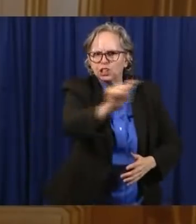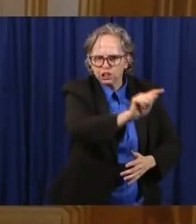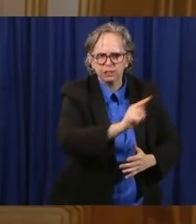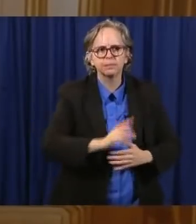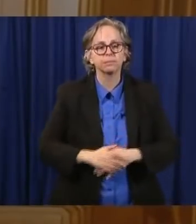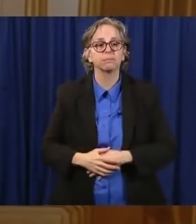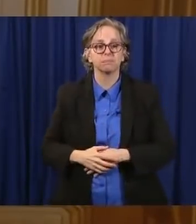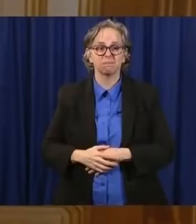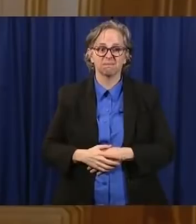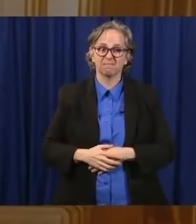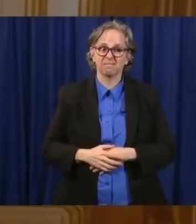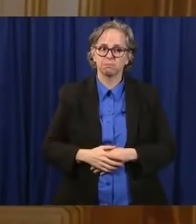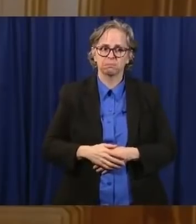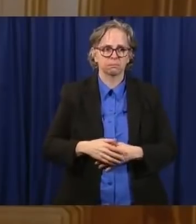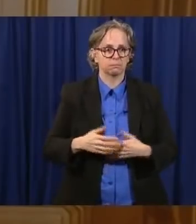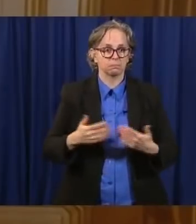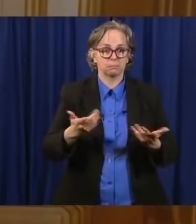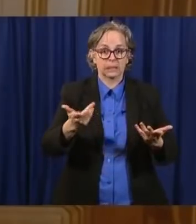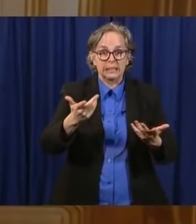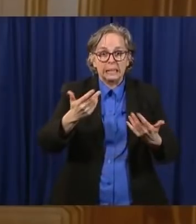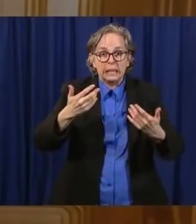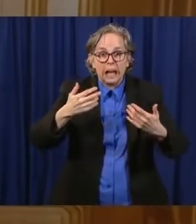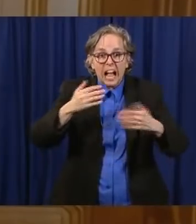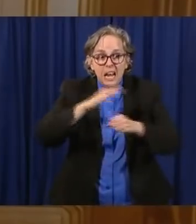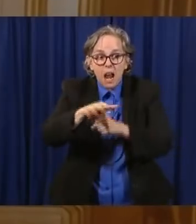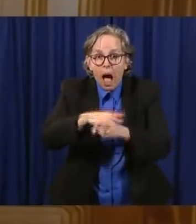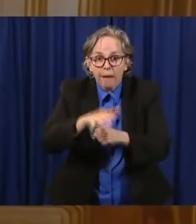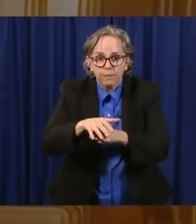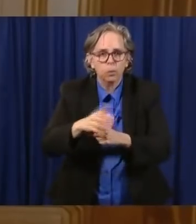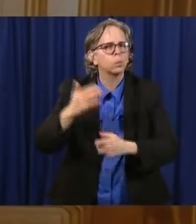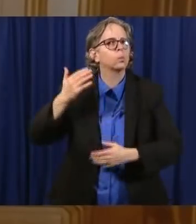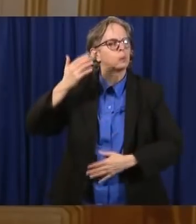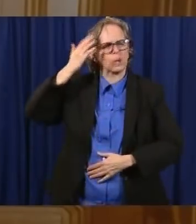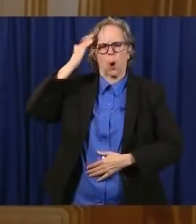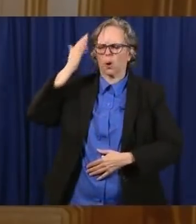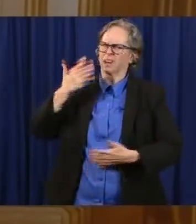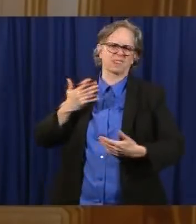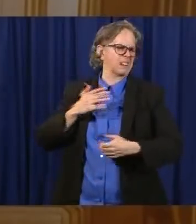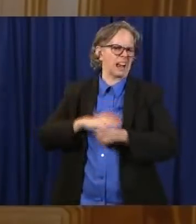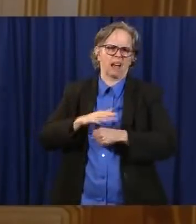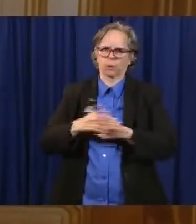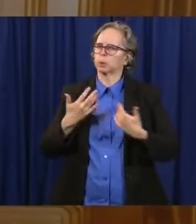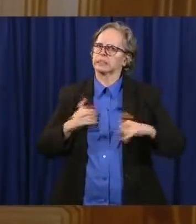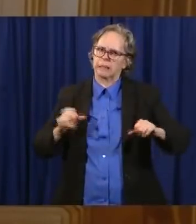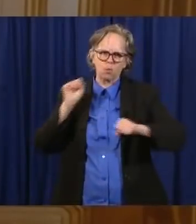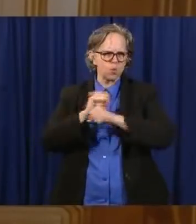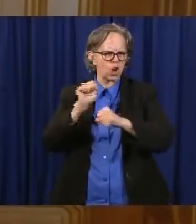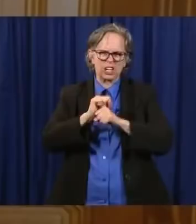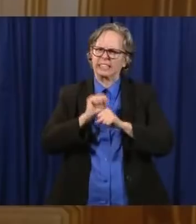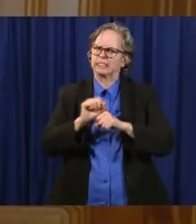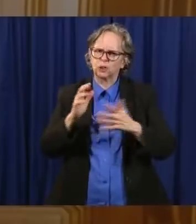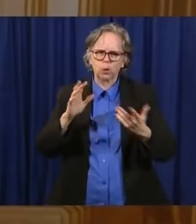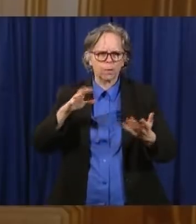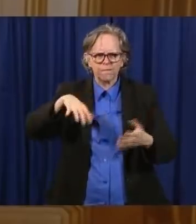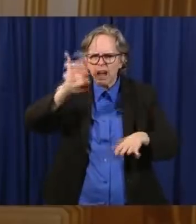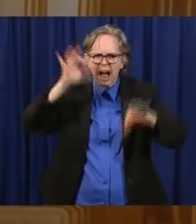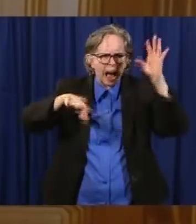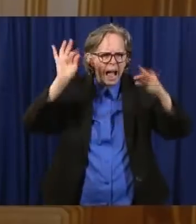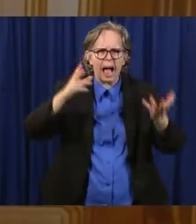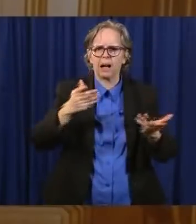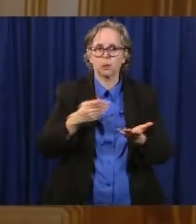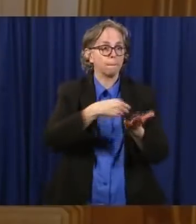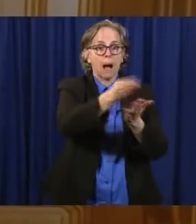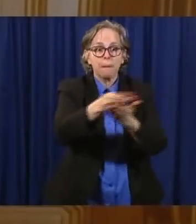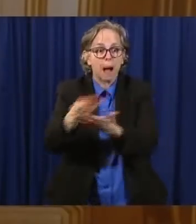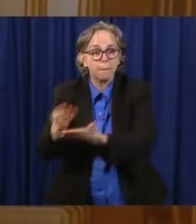challenge that we do not have enough of these, but we continue to work on that, trying to procure some, but